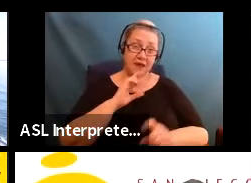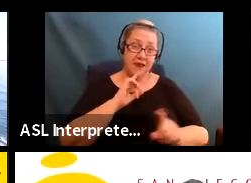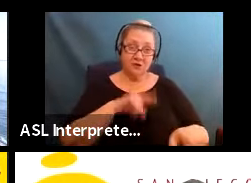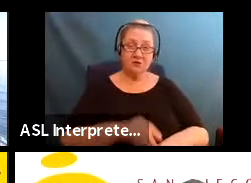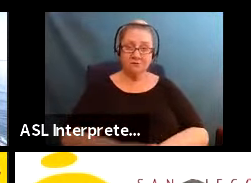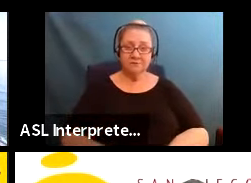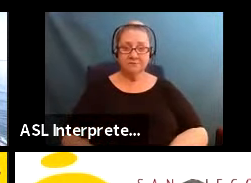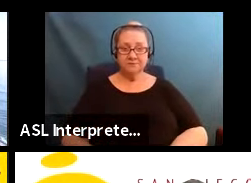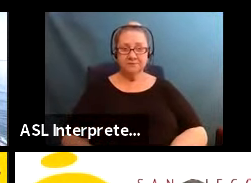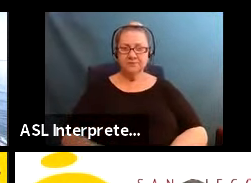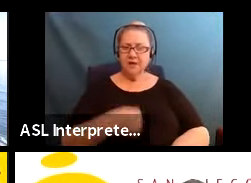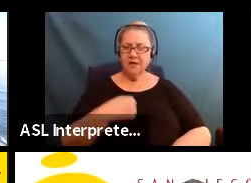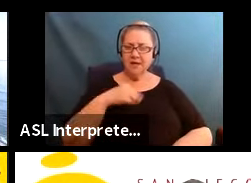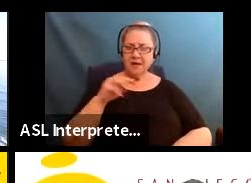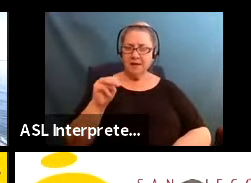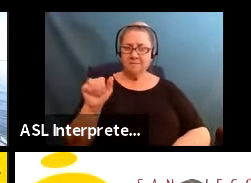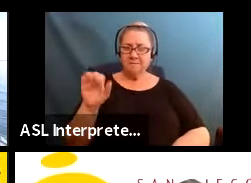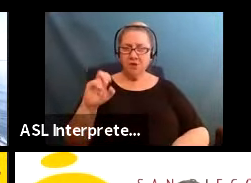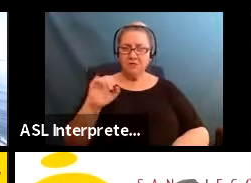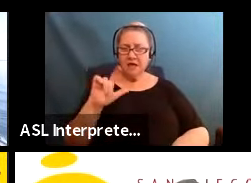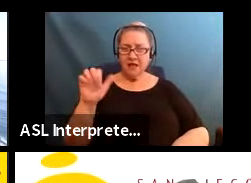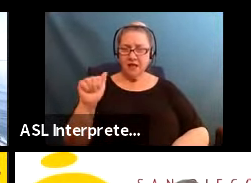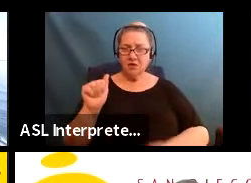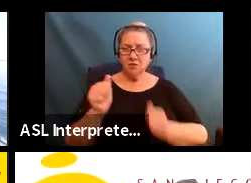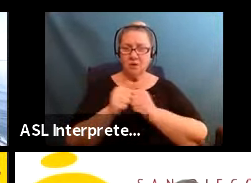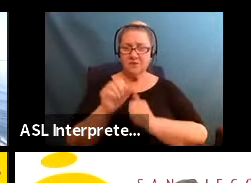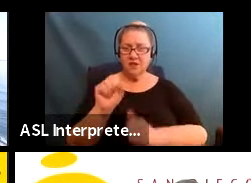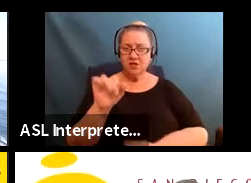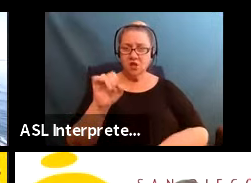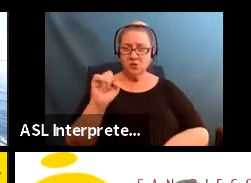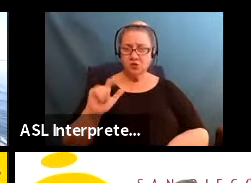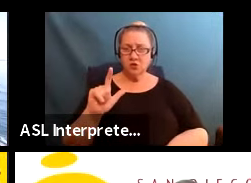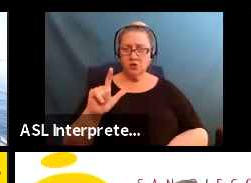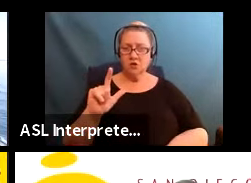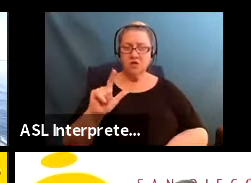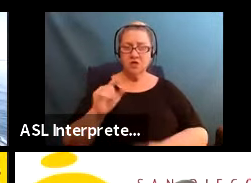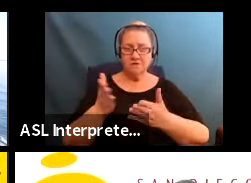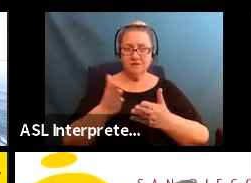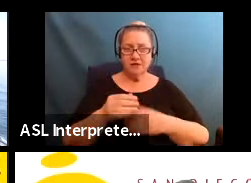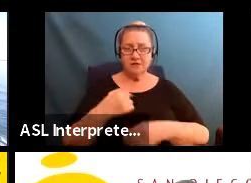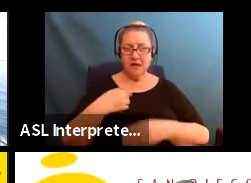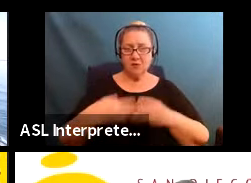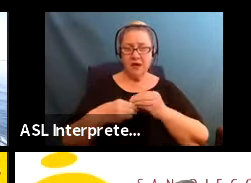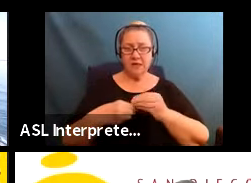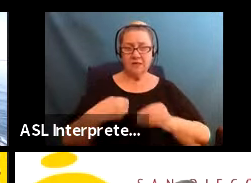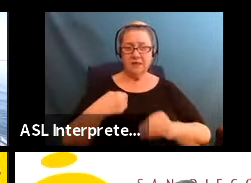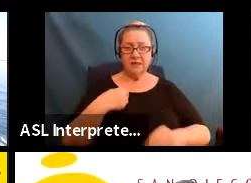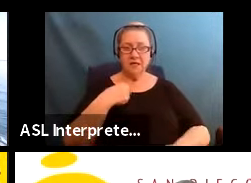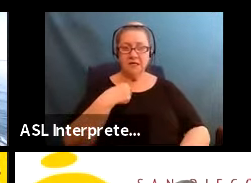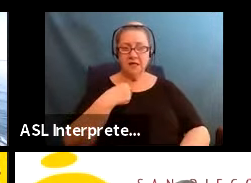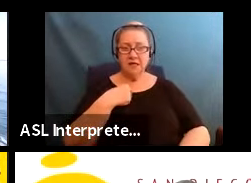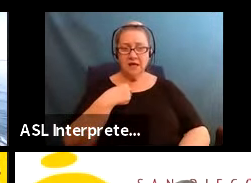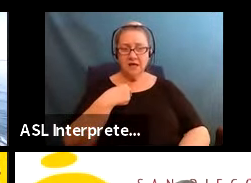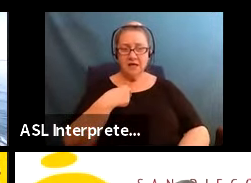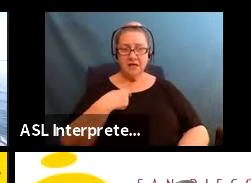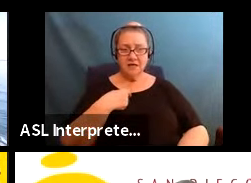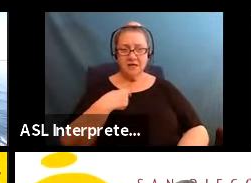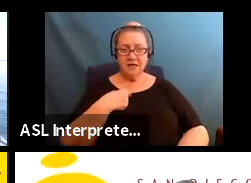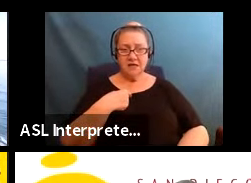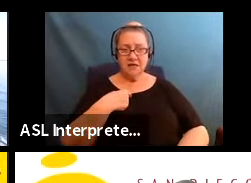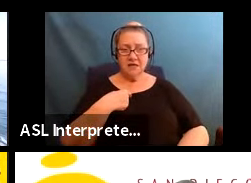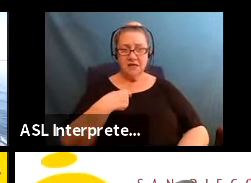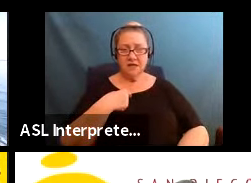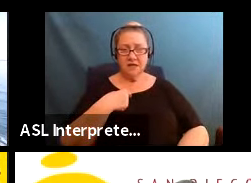And this is Marcella with Social Services. If I could just add to that, I defer to Dr. Aragon on the availability,